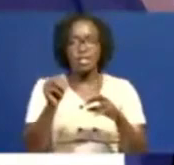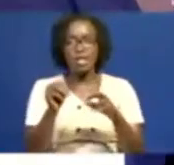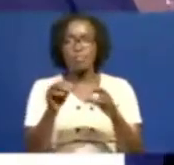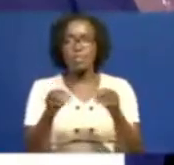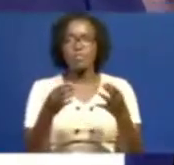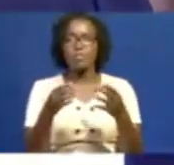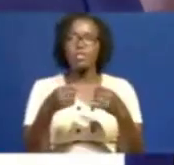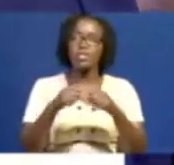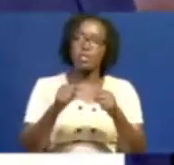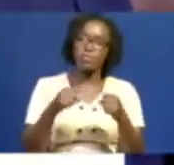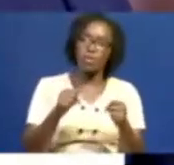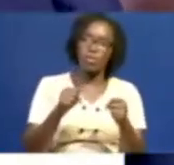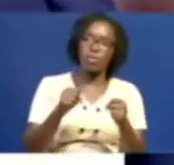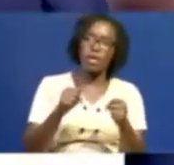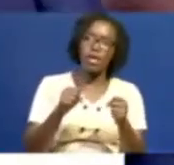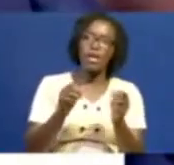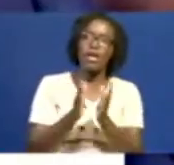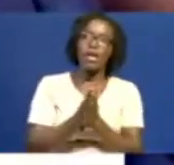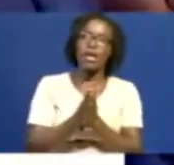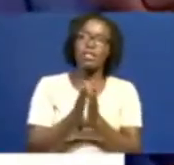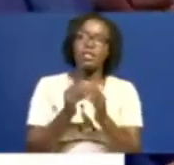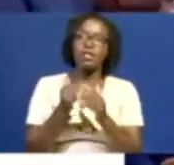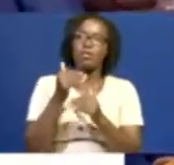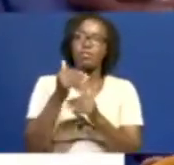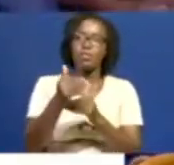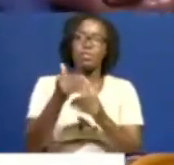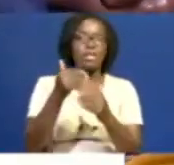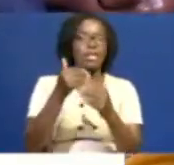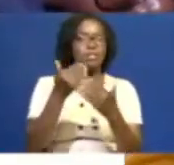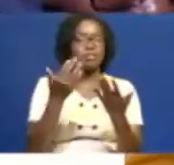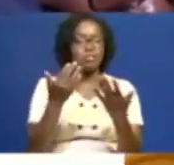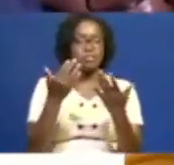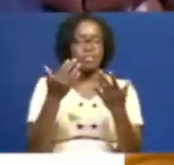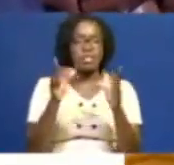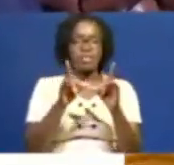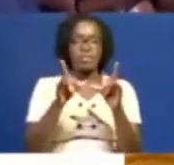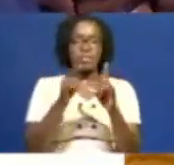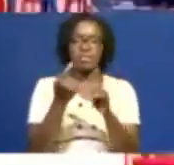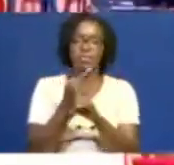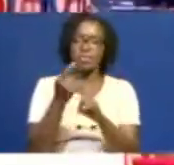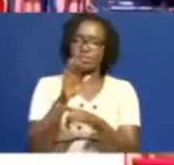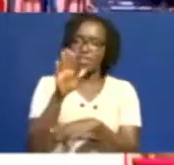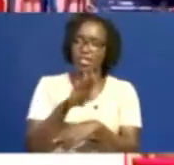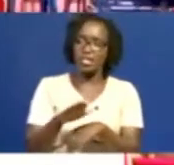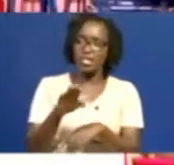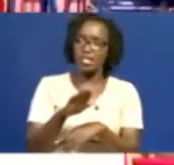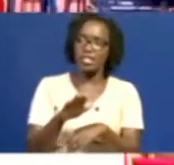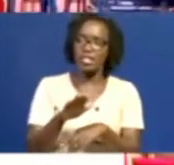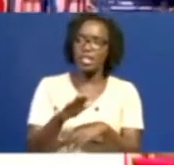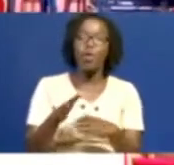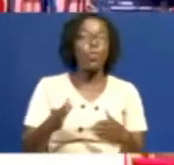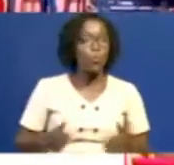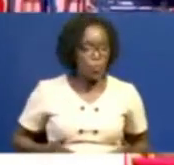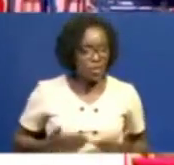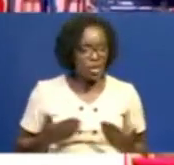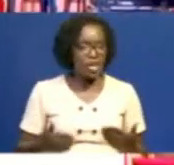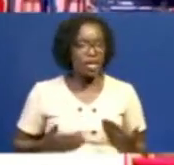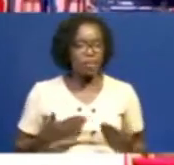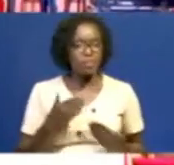with diploma, graduate and postgraduate certificates from various disciplines. We are very happy